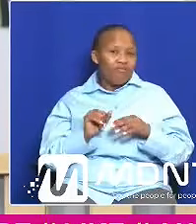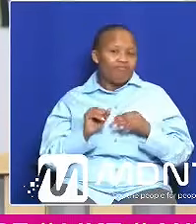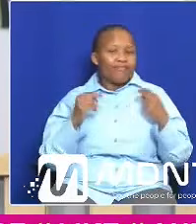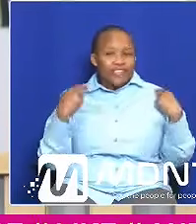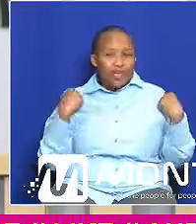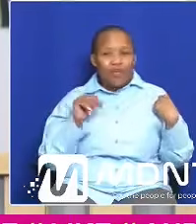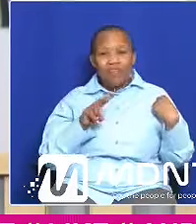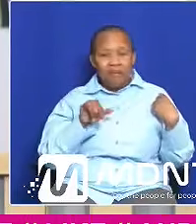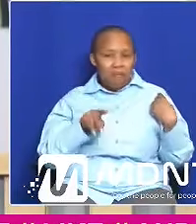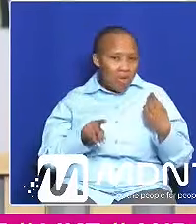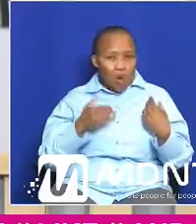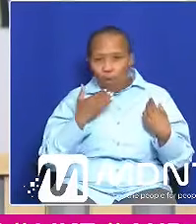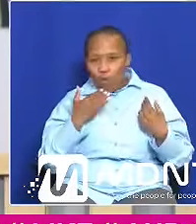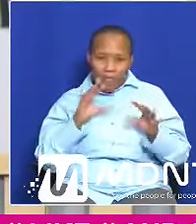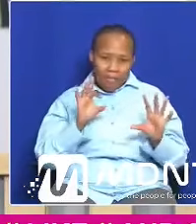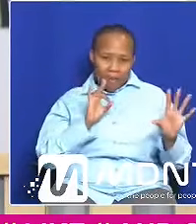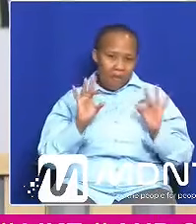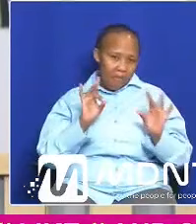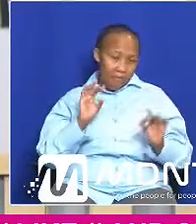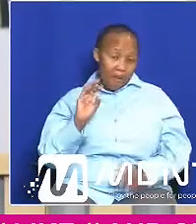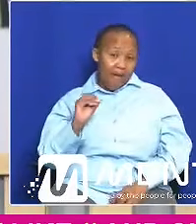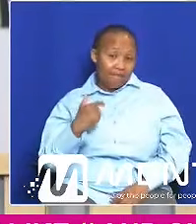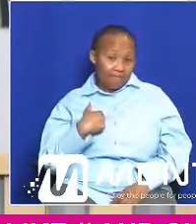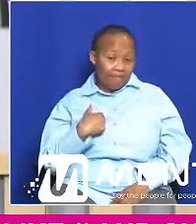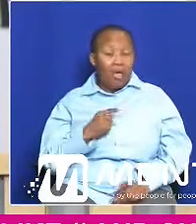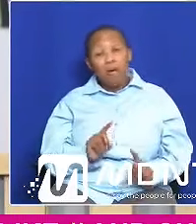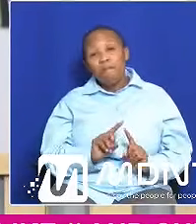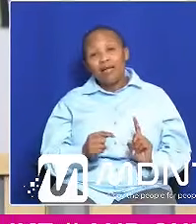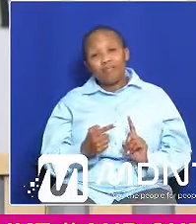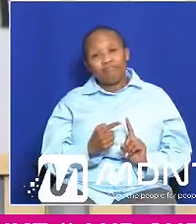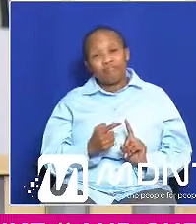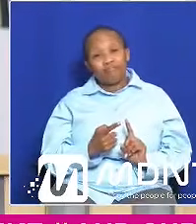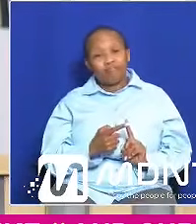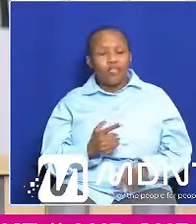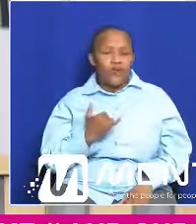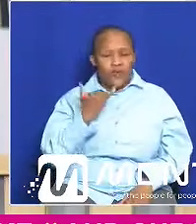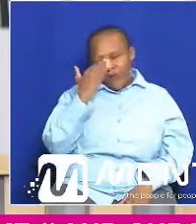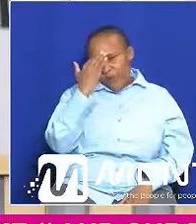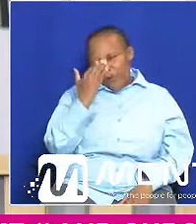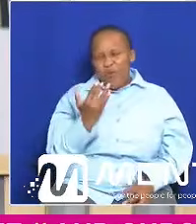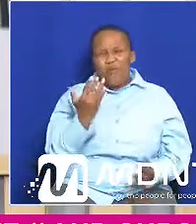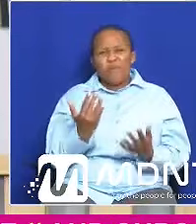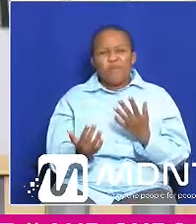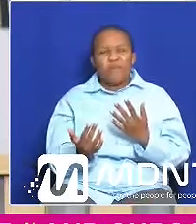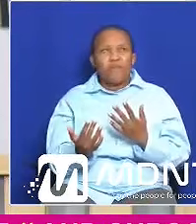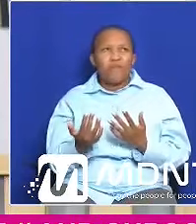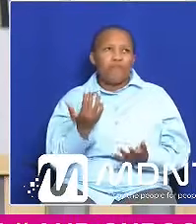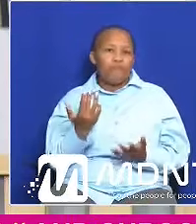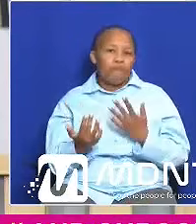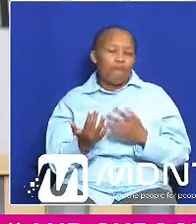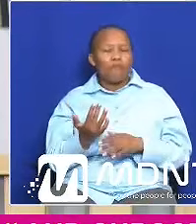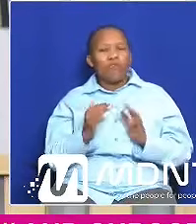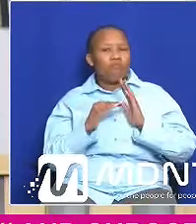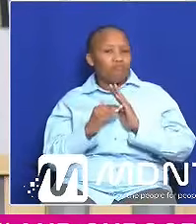he will know that maybe I will say, if his friend maybe needs a VIP protection, then